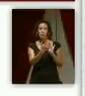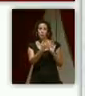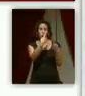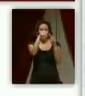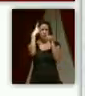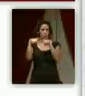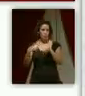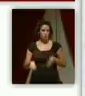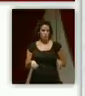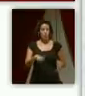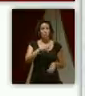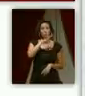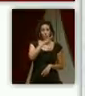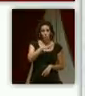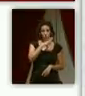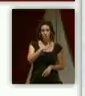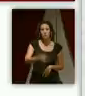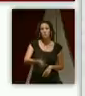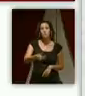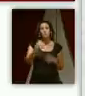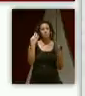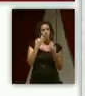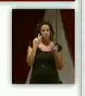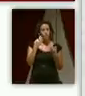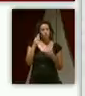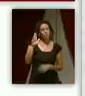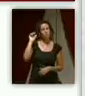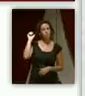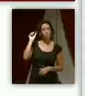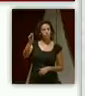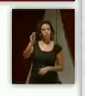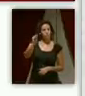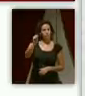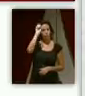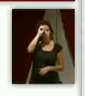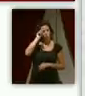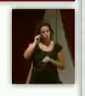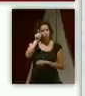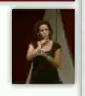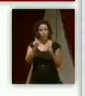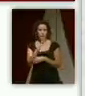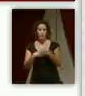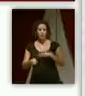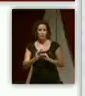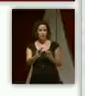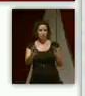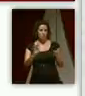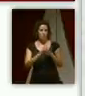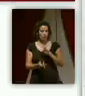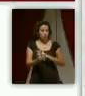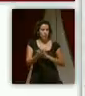is different, and that is the reason why it is important to count on the